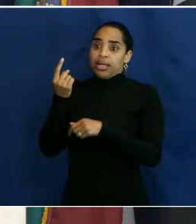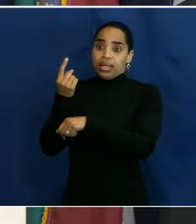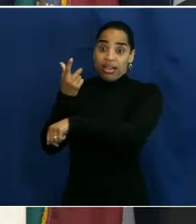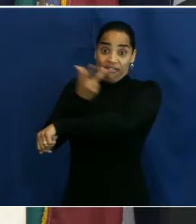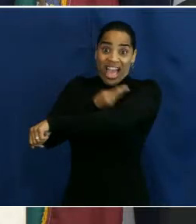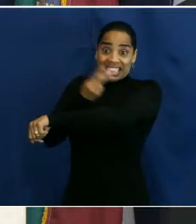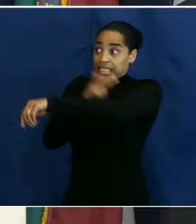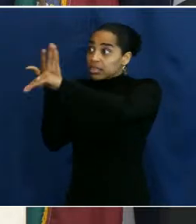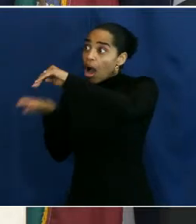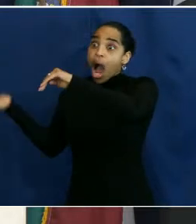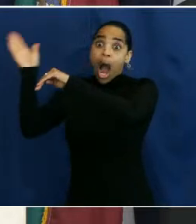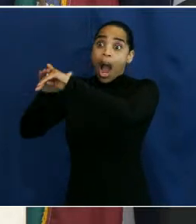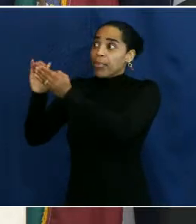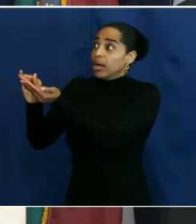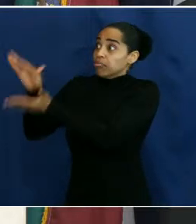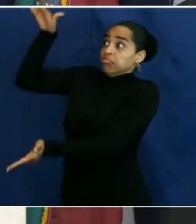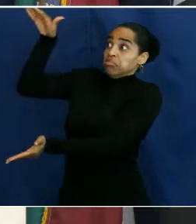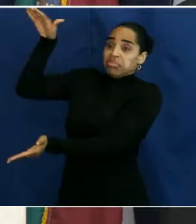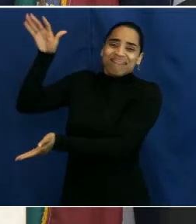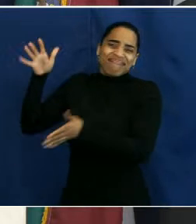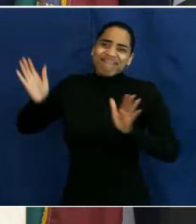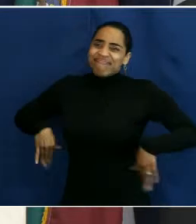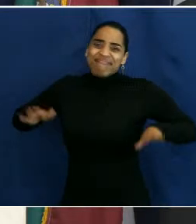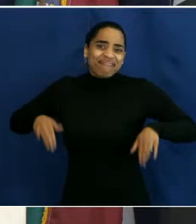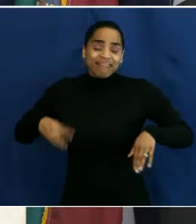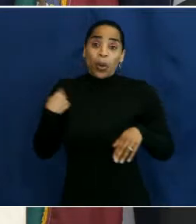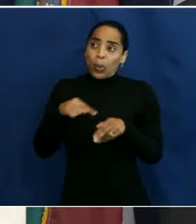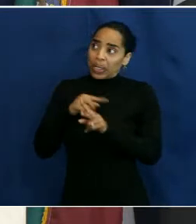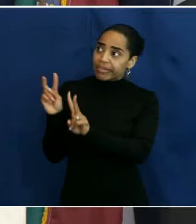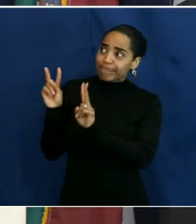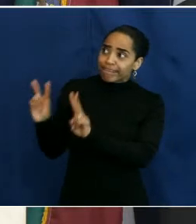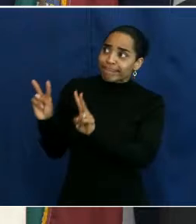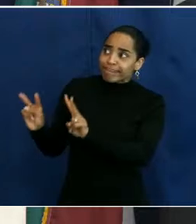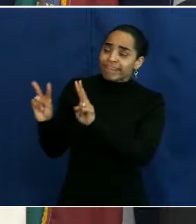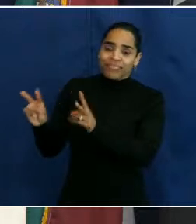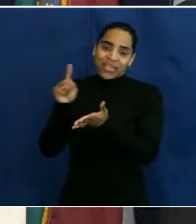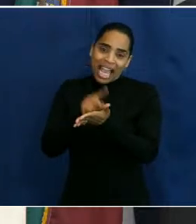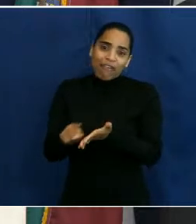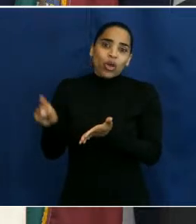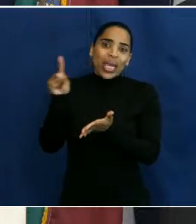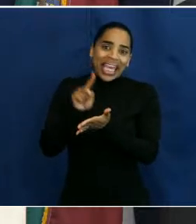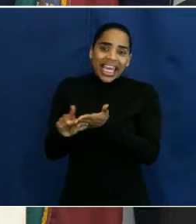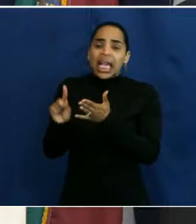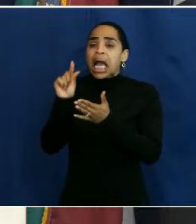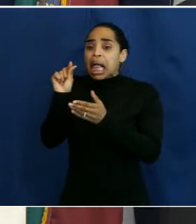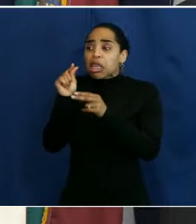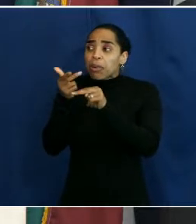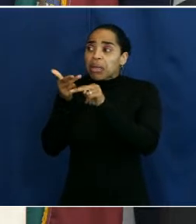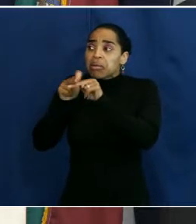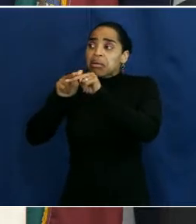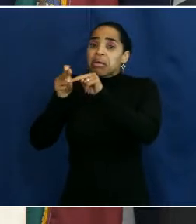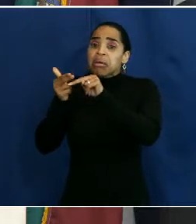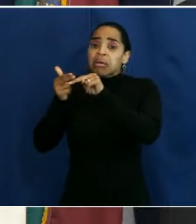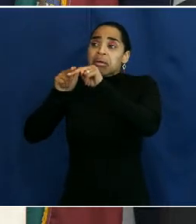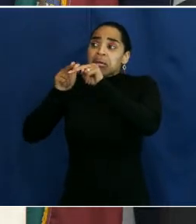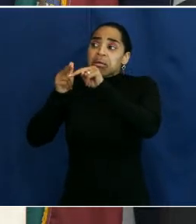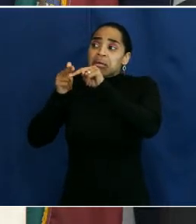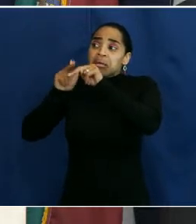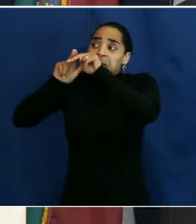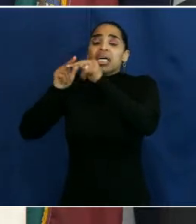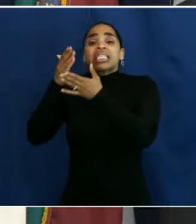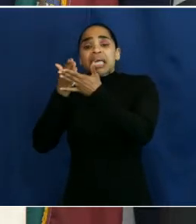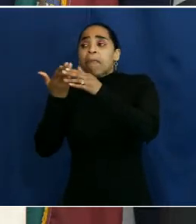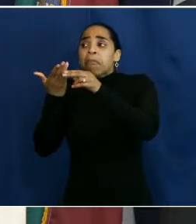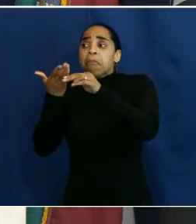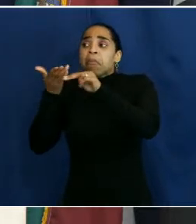in supply of vaccines that we keep anticipating. Week over week, we've seen some steady climbs. A few weeks that were a little bigger jumps than